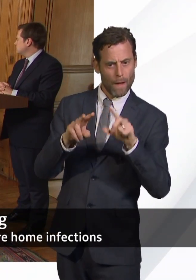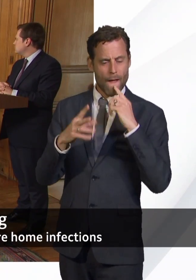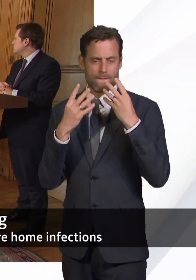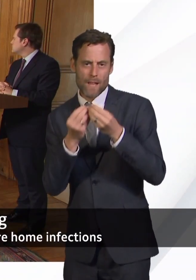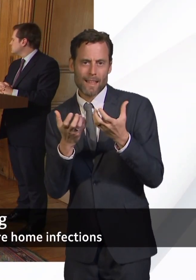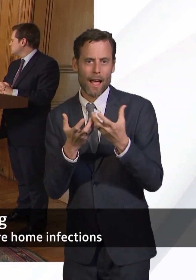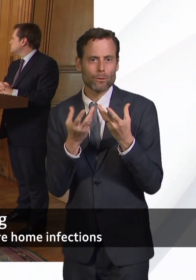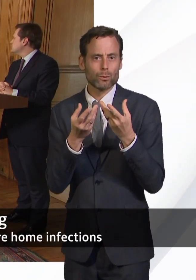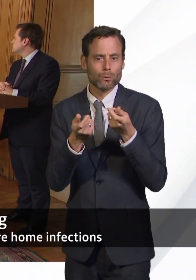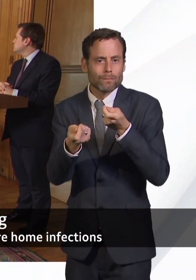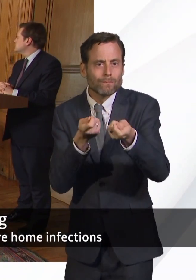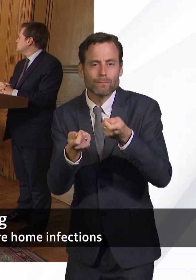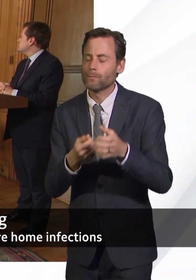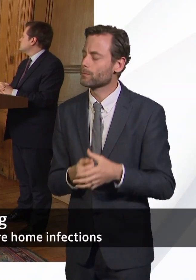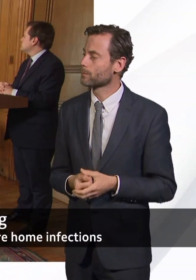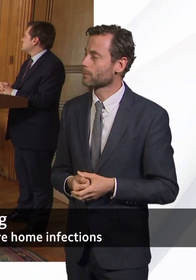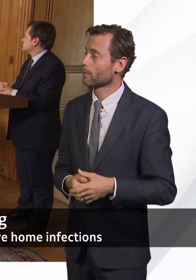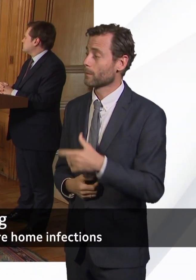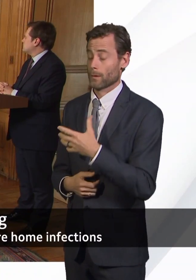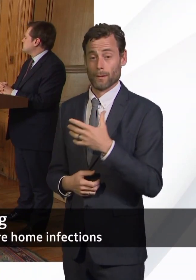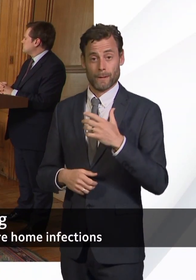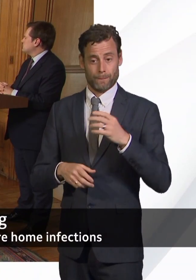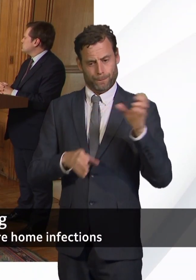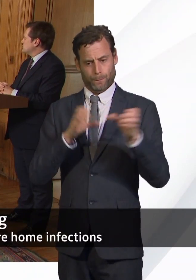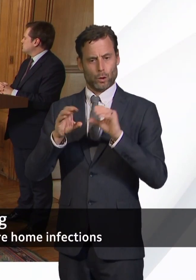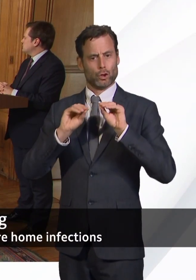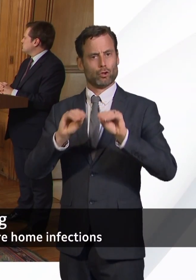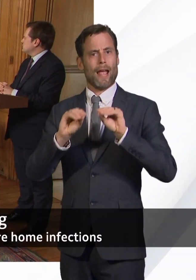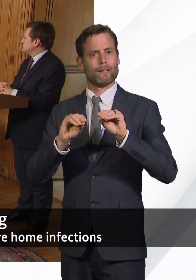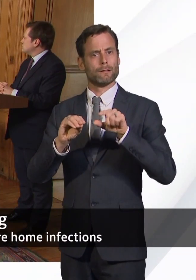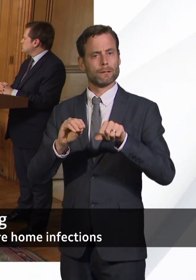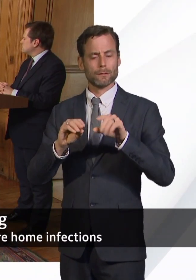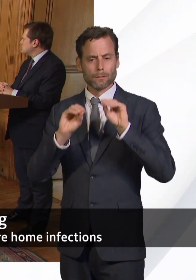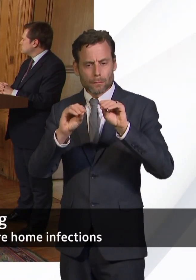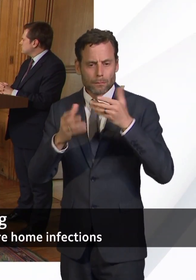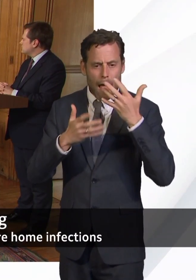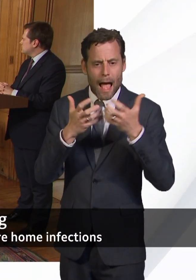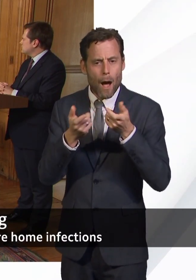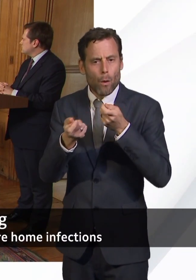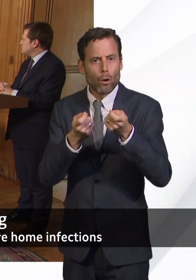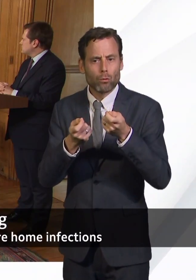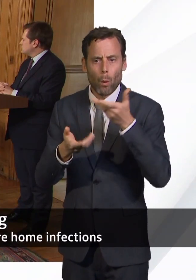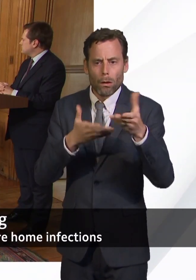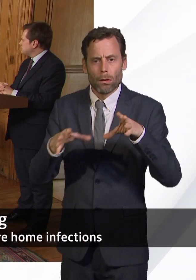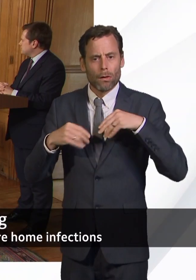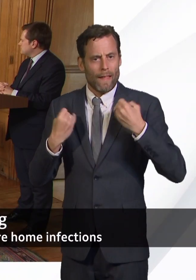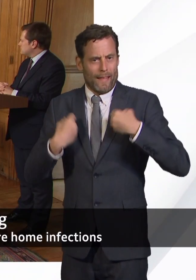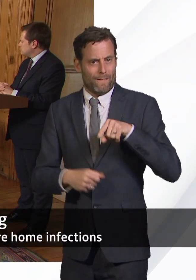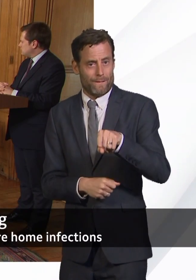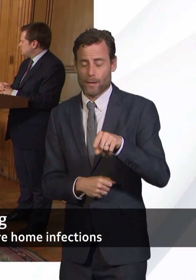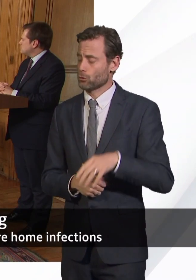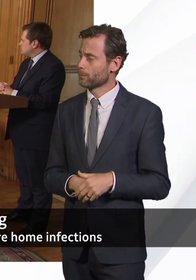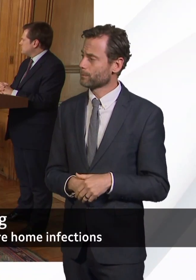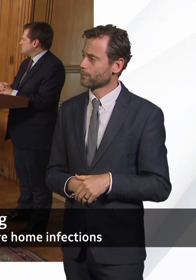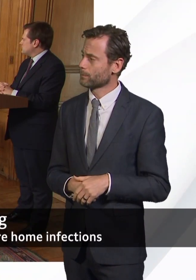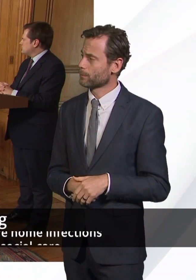trainers, for example, around infection control, which is an important element, and directors of public health who are very critical in local authorities. They will